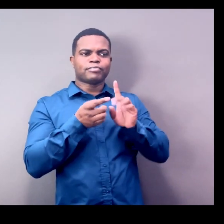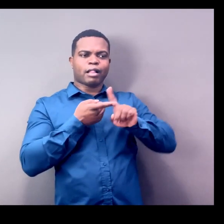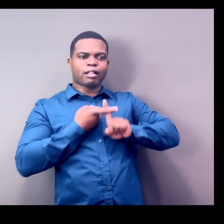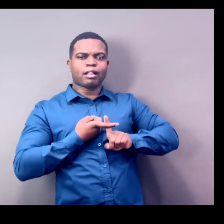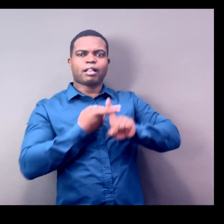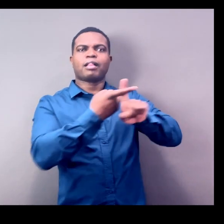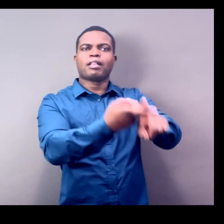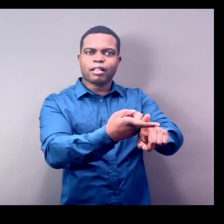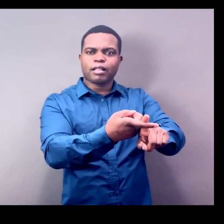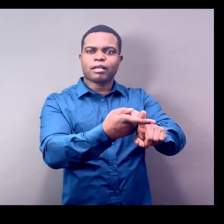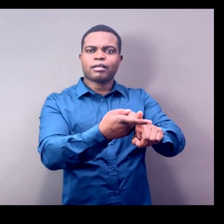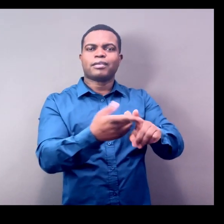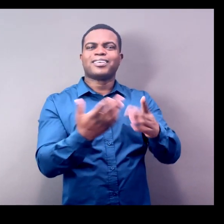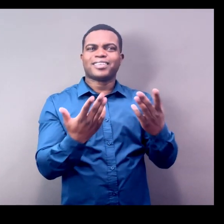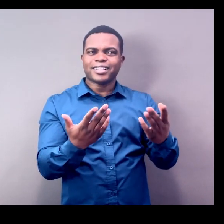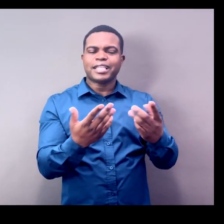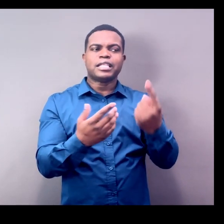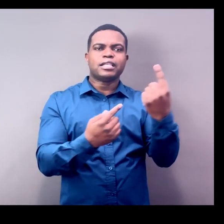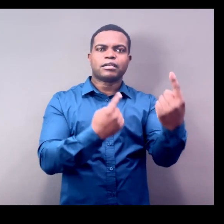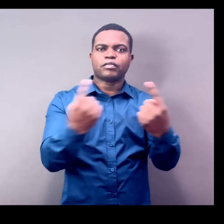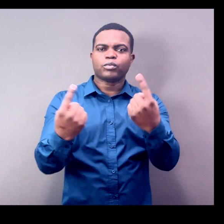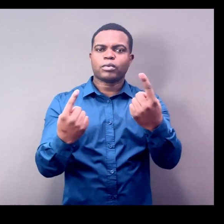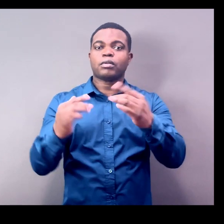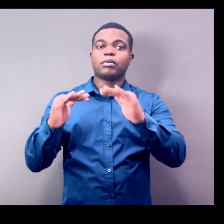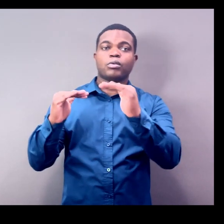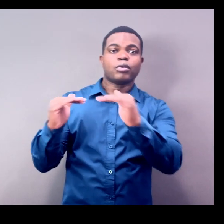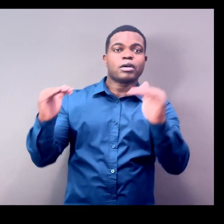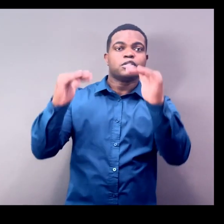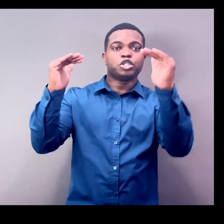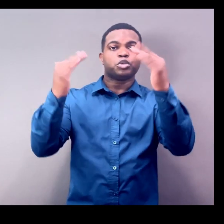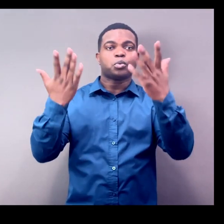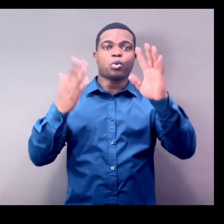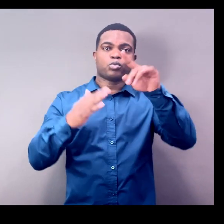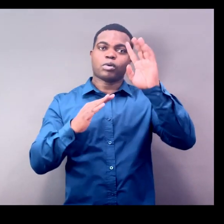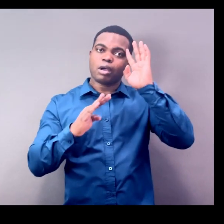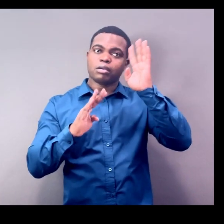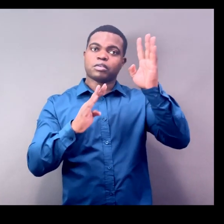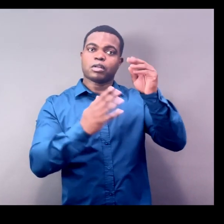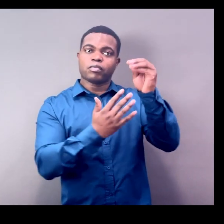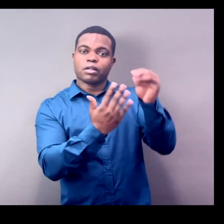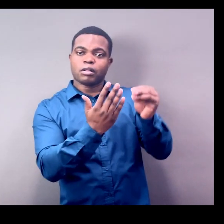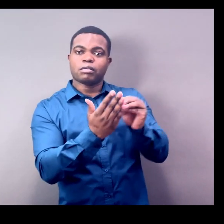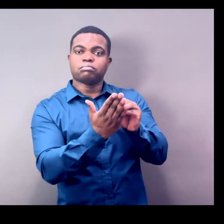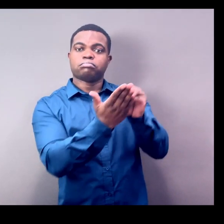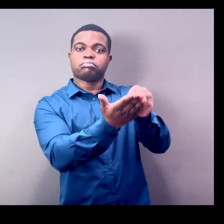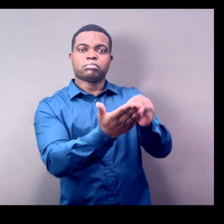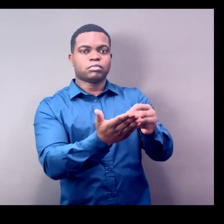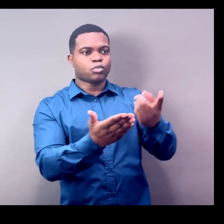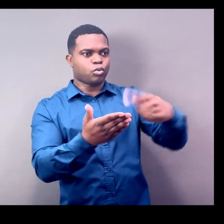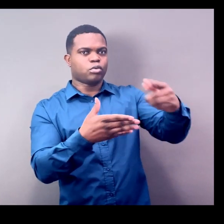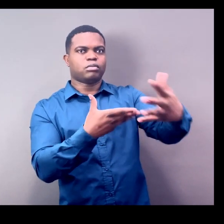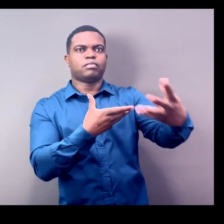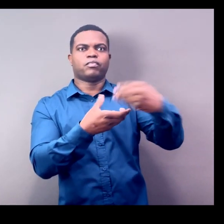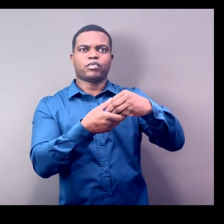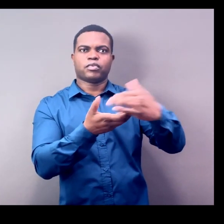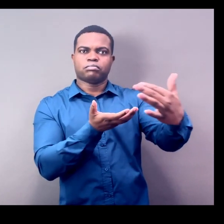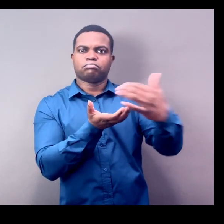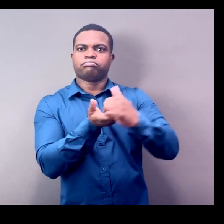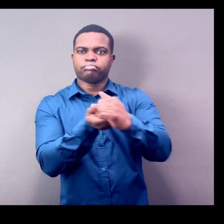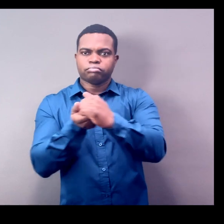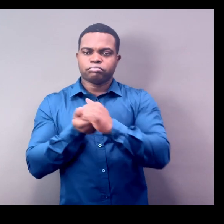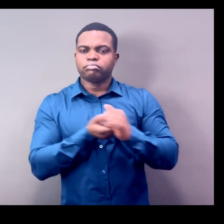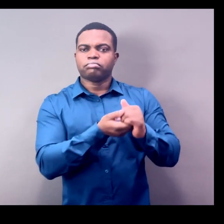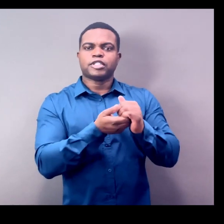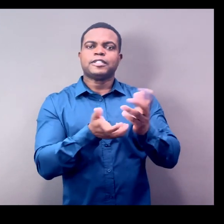stakeholders attribute to individuals, organizations, or initiatives that are involved in community engagement.